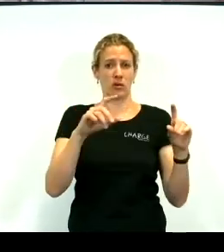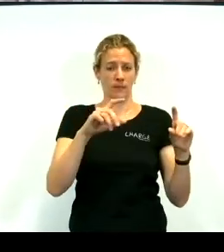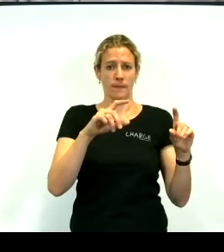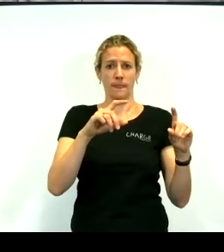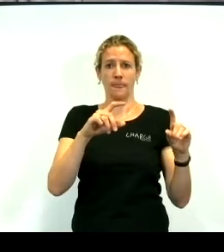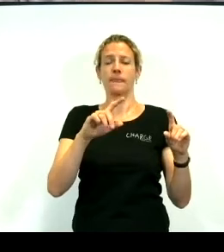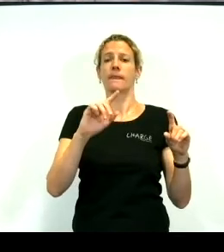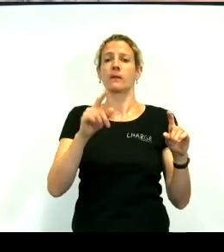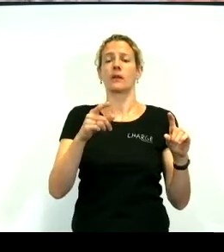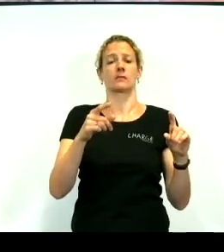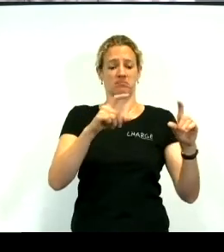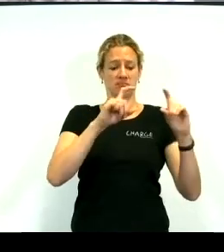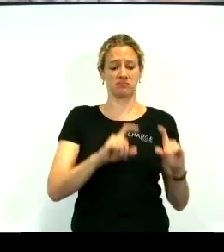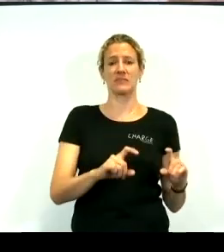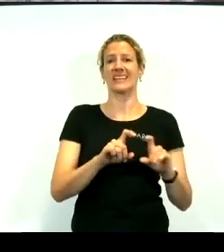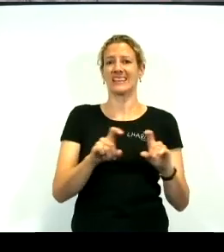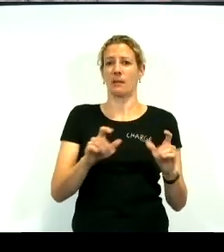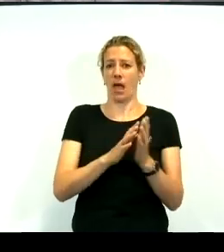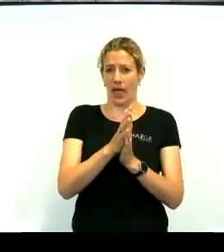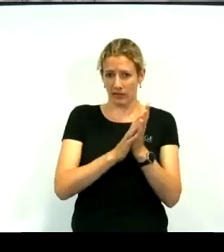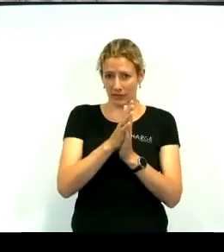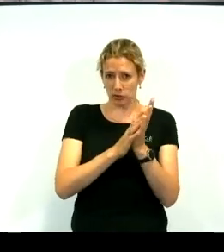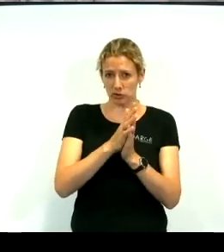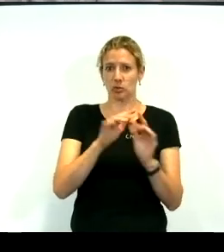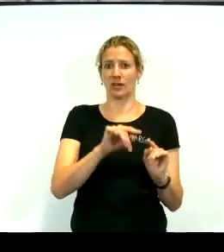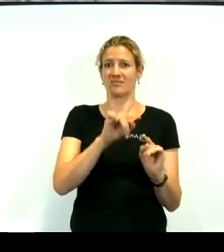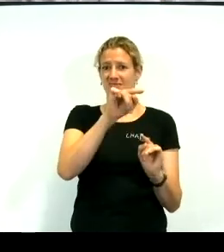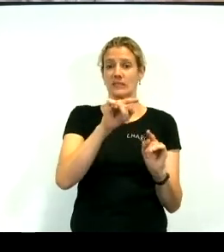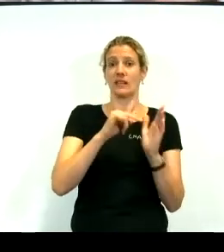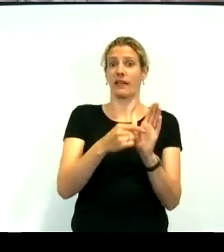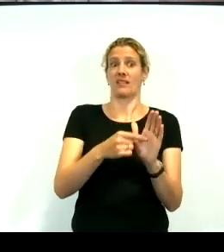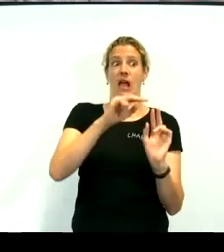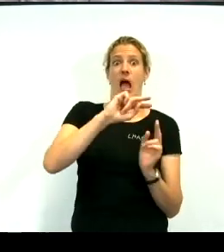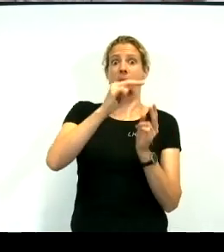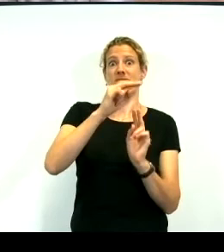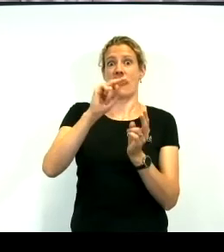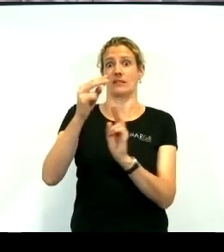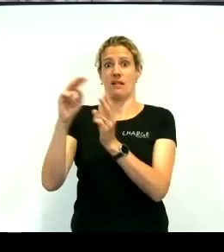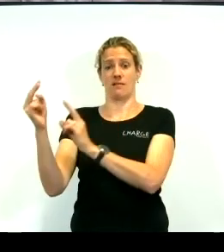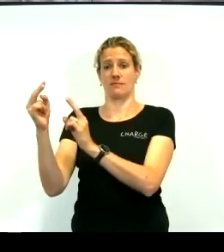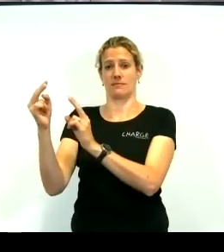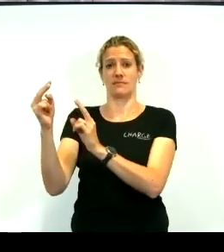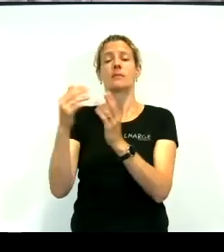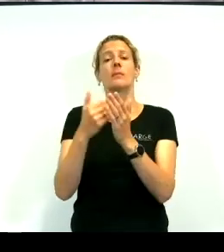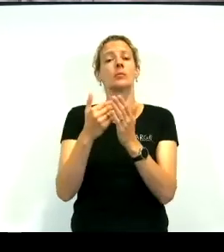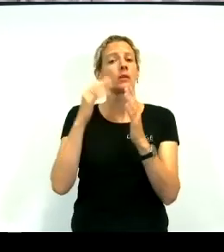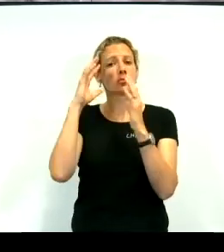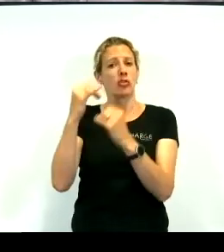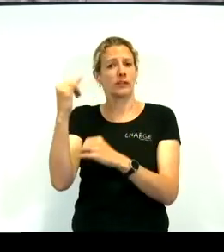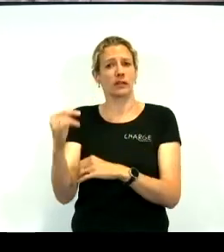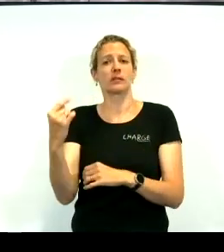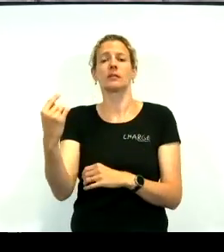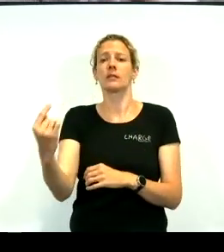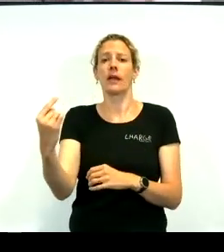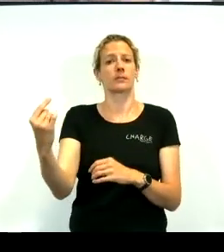move a child every day, and I would get the child with charge to move themselves up and move the next person, first person that was first down to